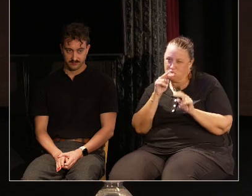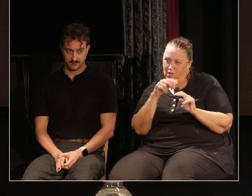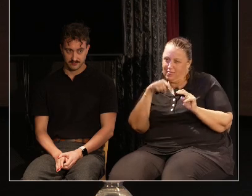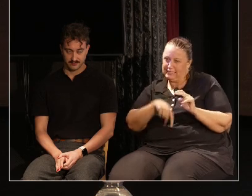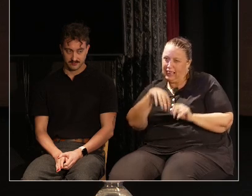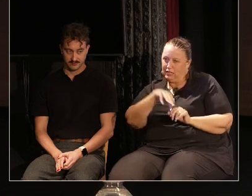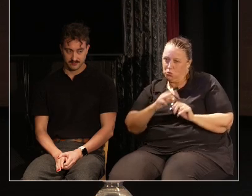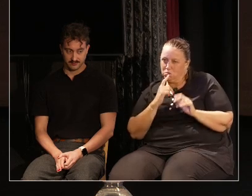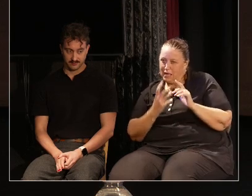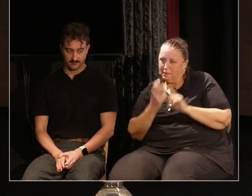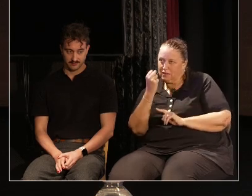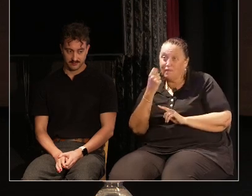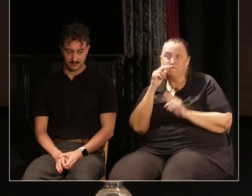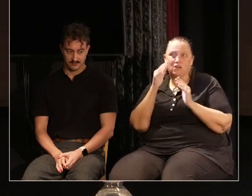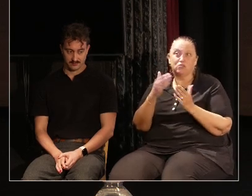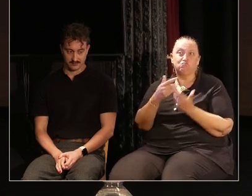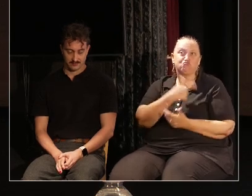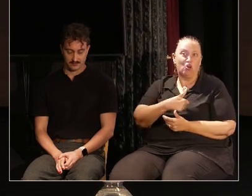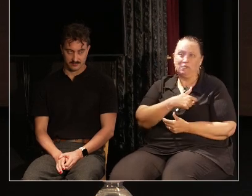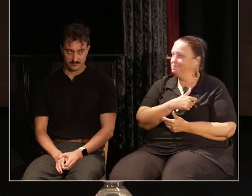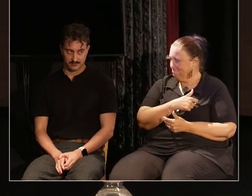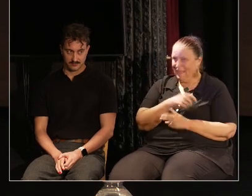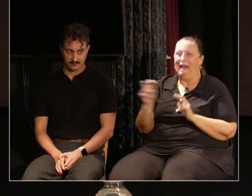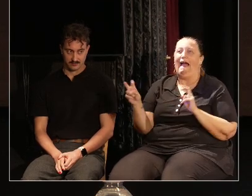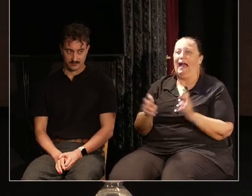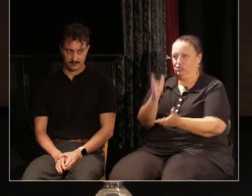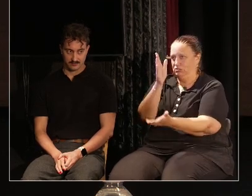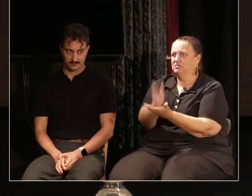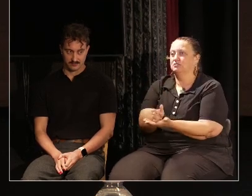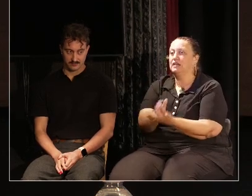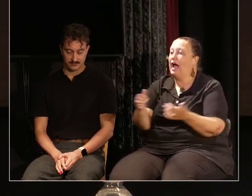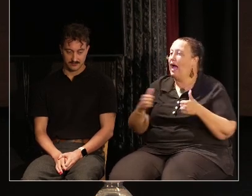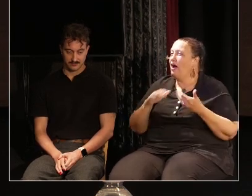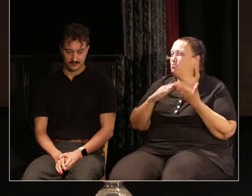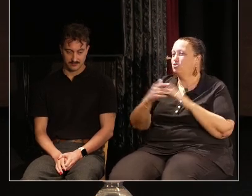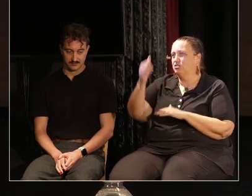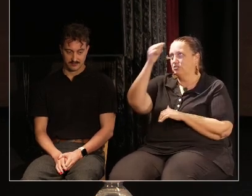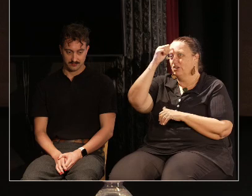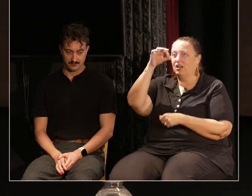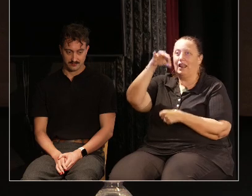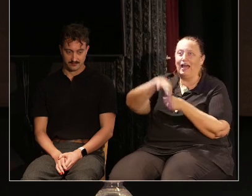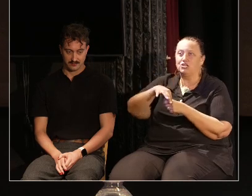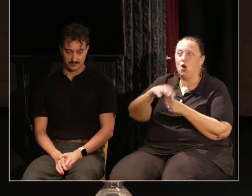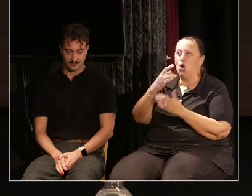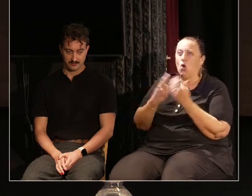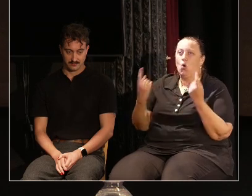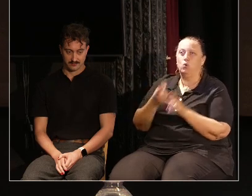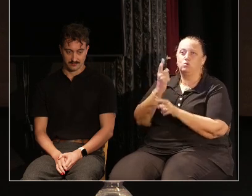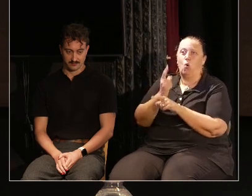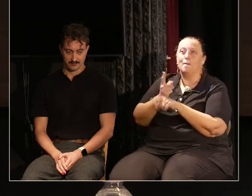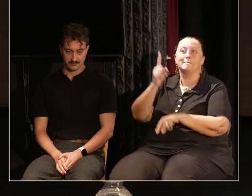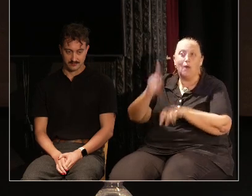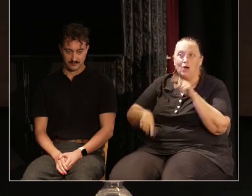on promises, we are focused on action, and our community knows that elections aren't just about who speaks the loudest, they're about